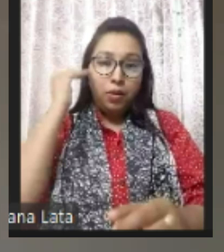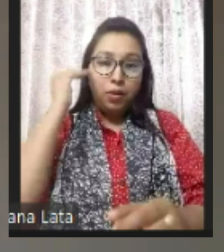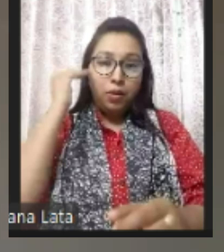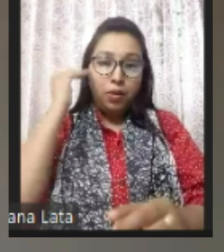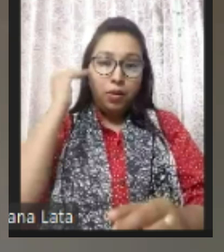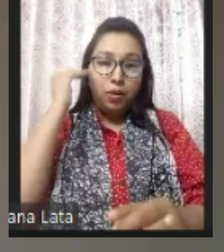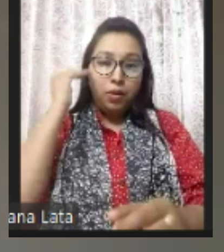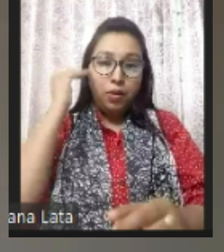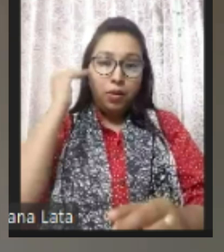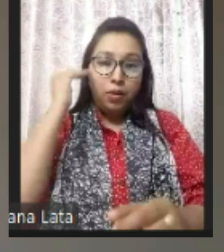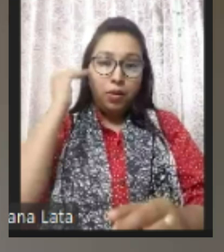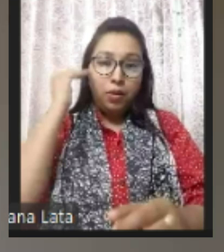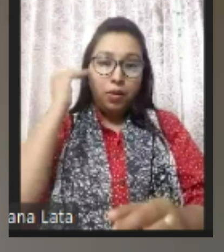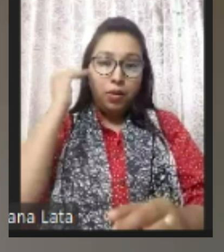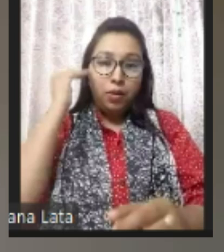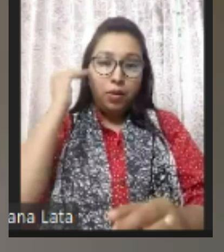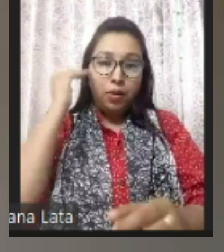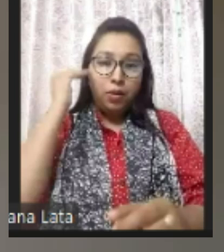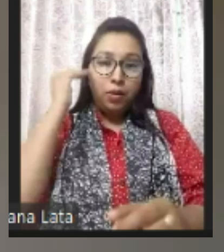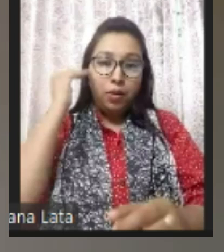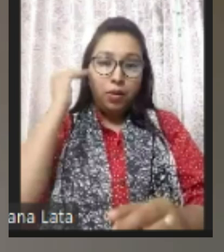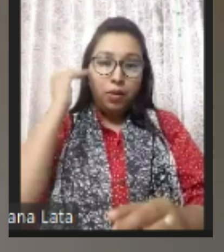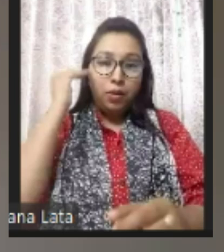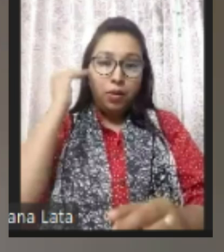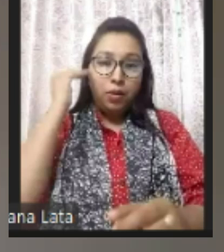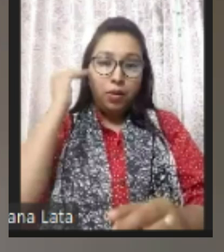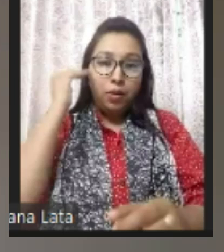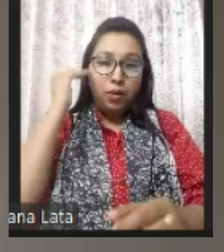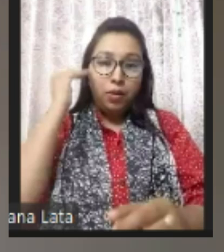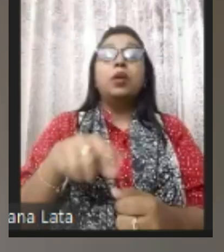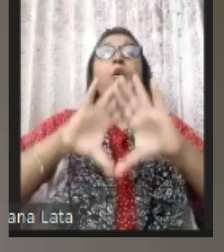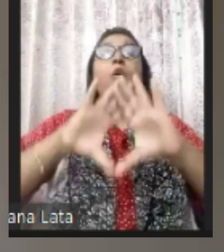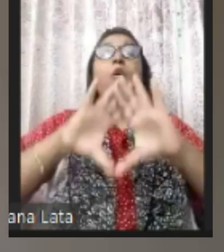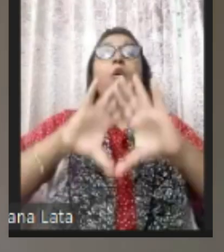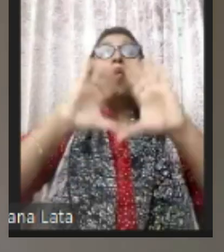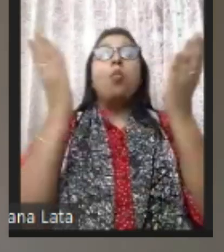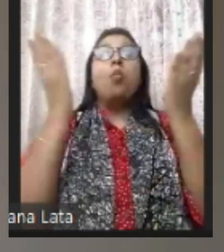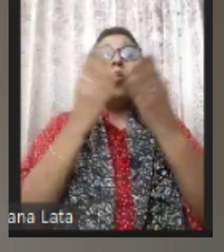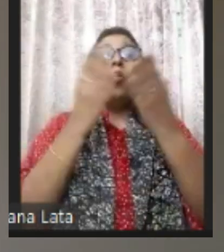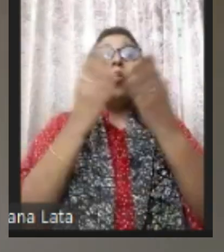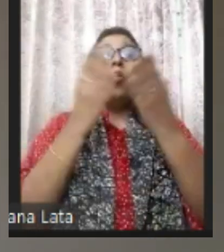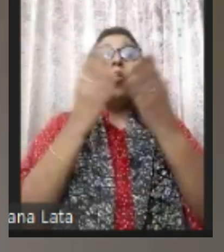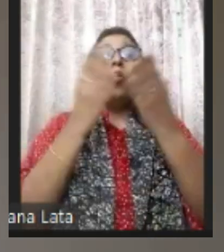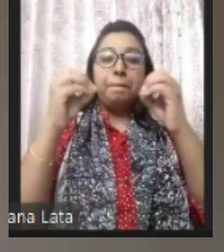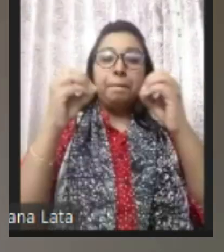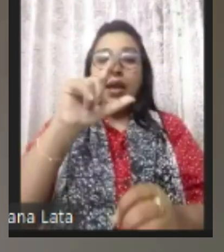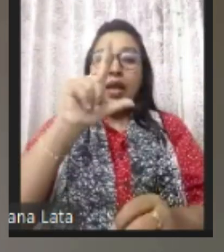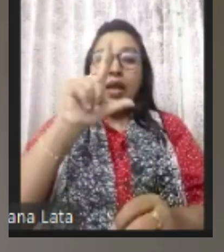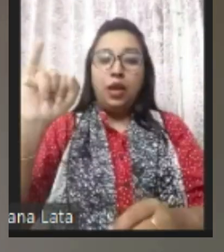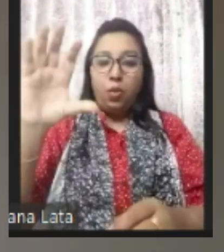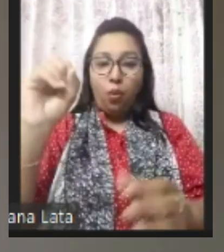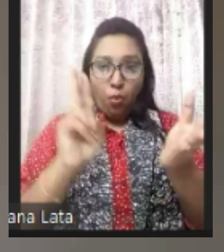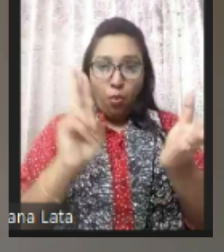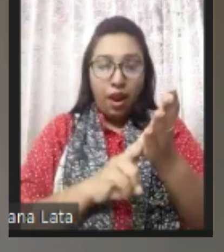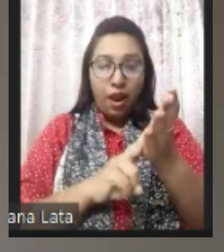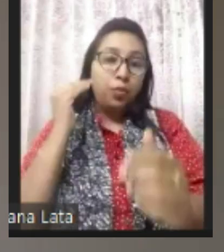worldwide have a disability and functional restriction. And